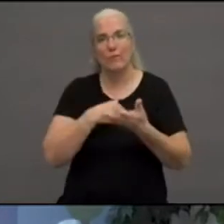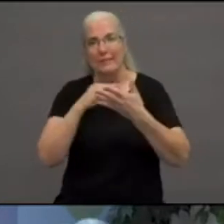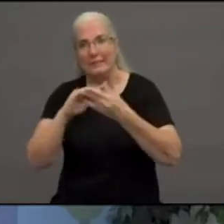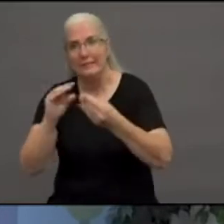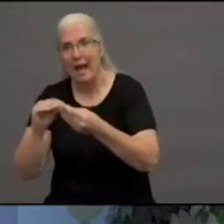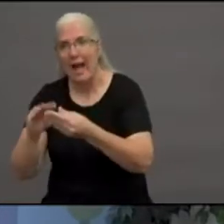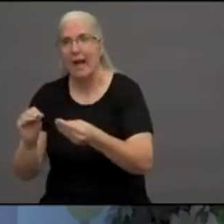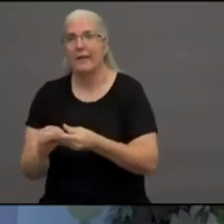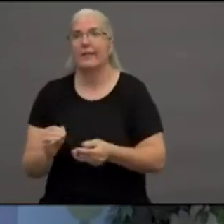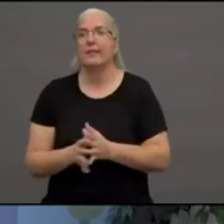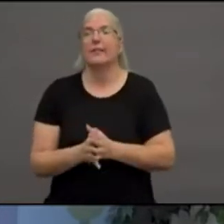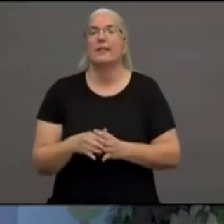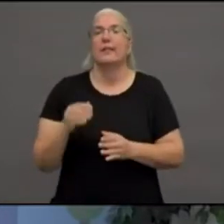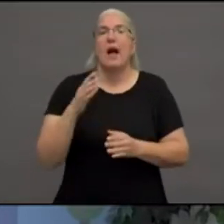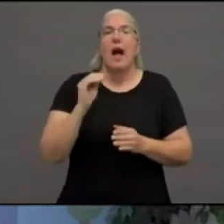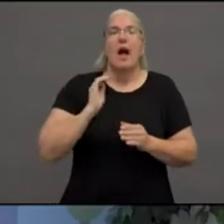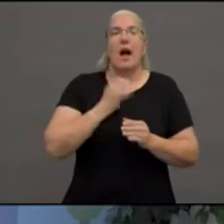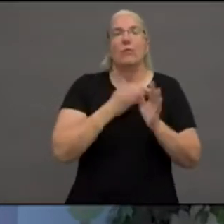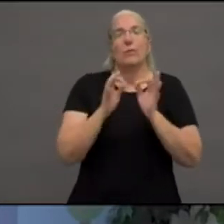translators